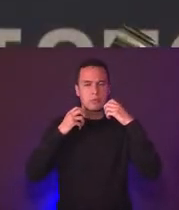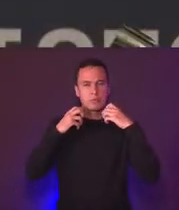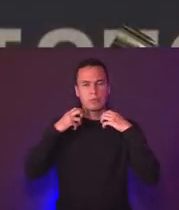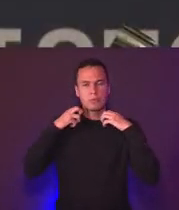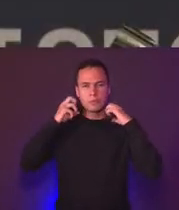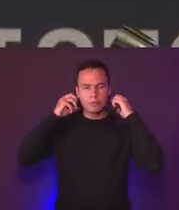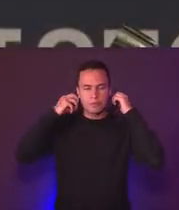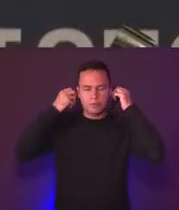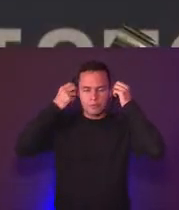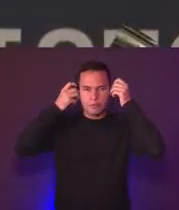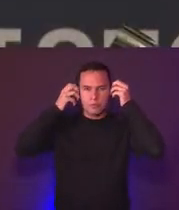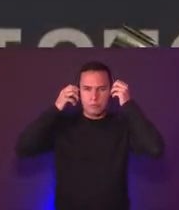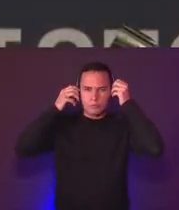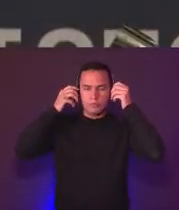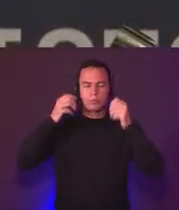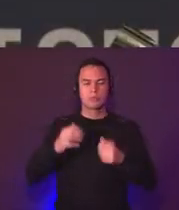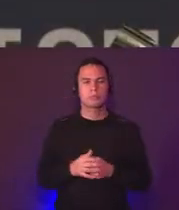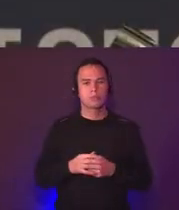so